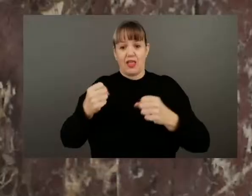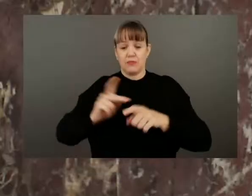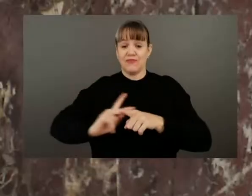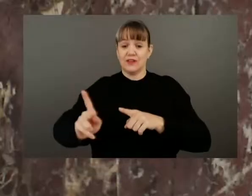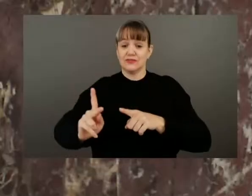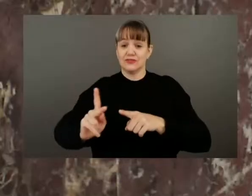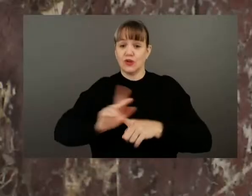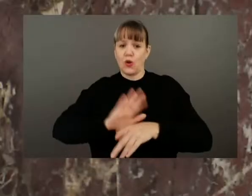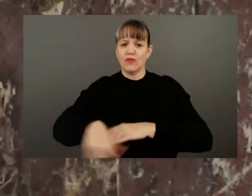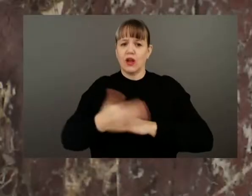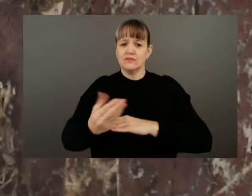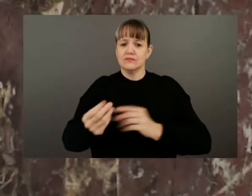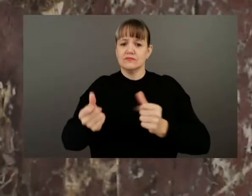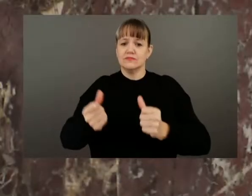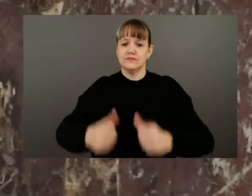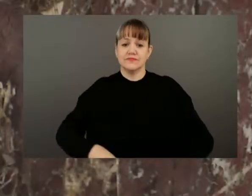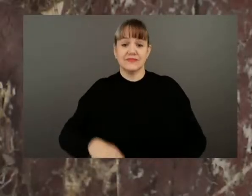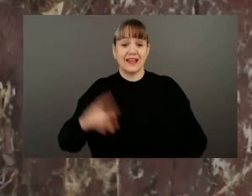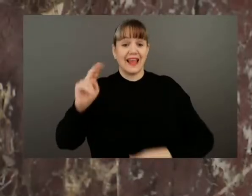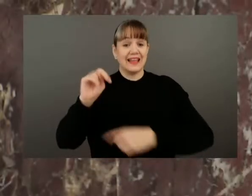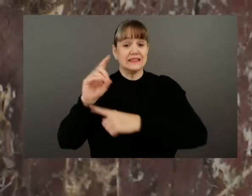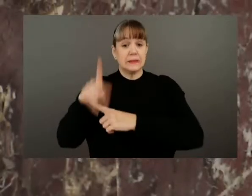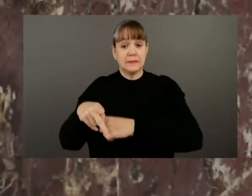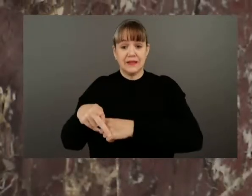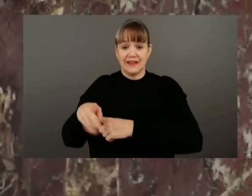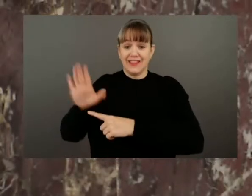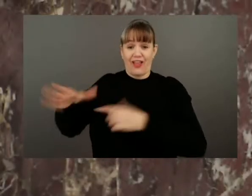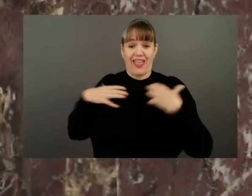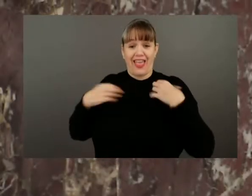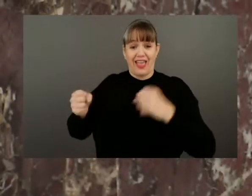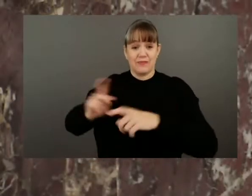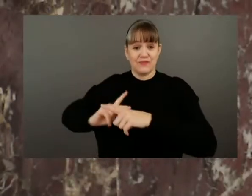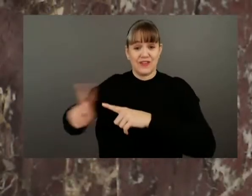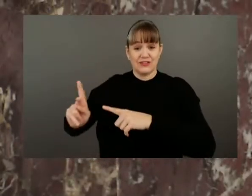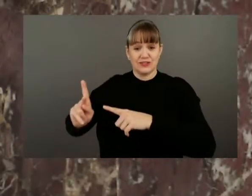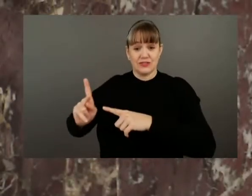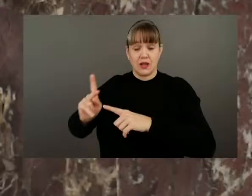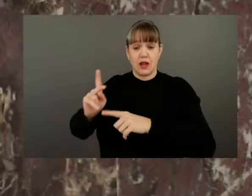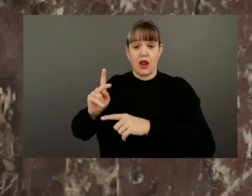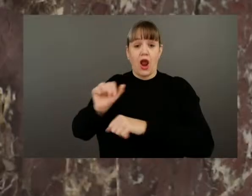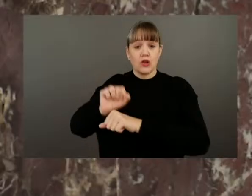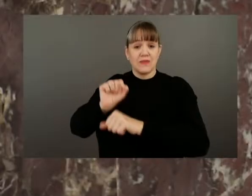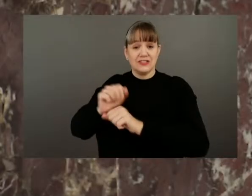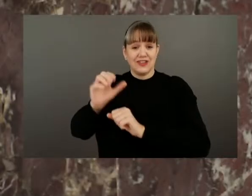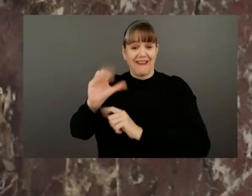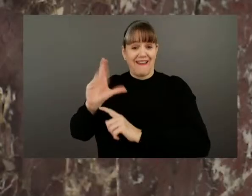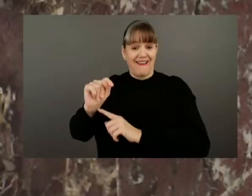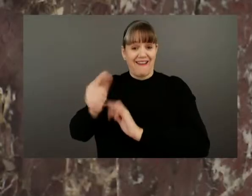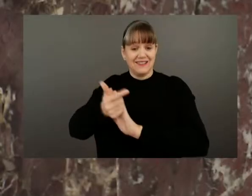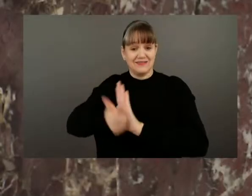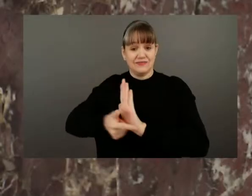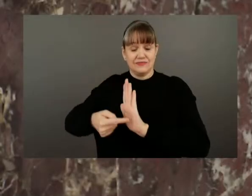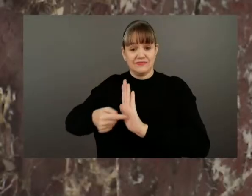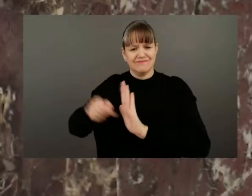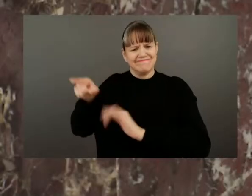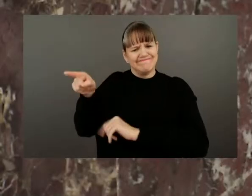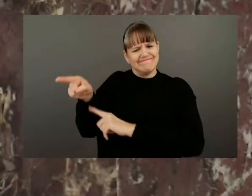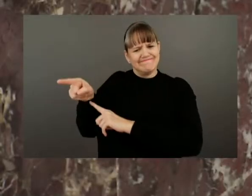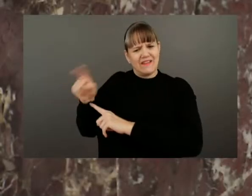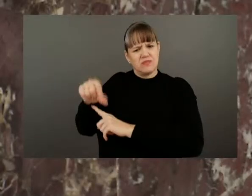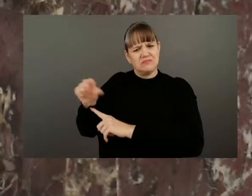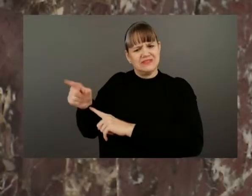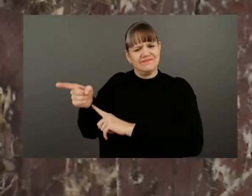own Health Professions and Occupations Act. This government is giving itself new powers to pry into